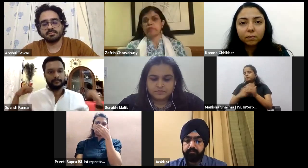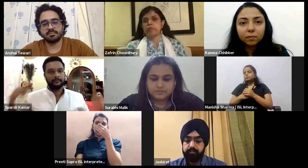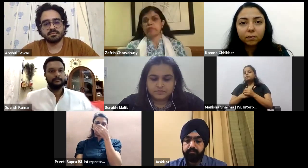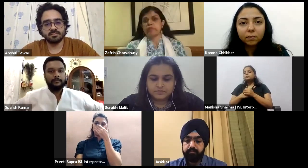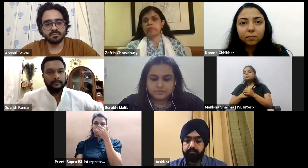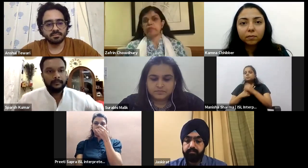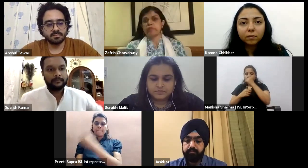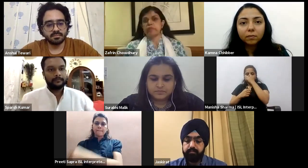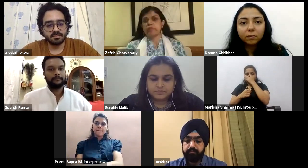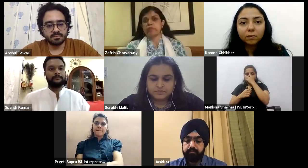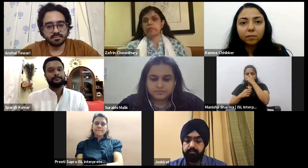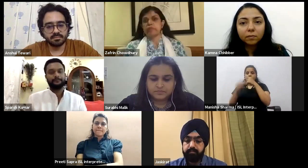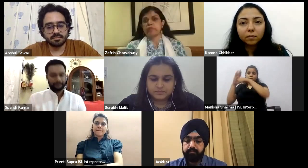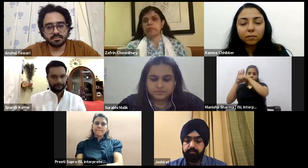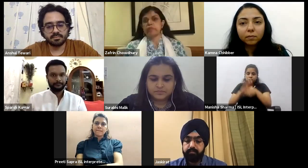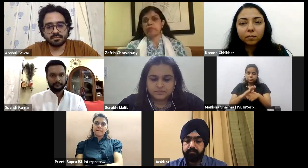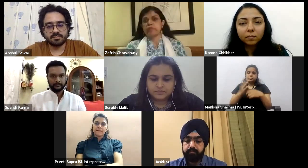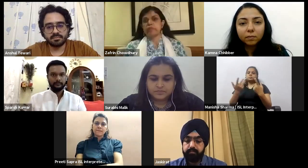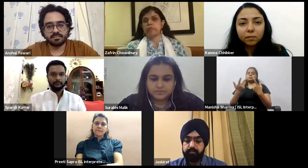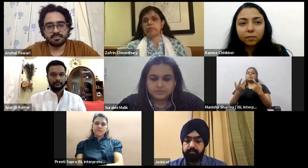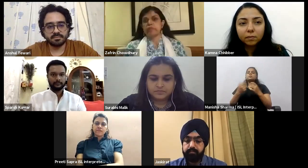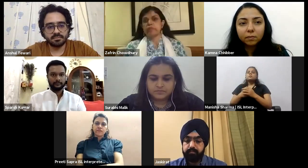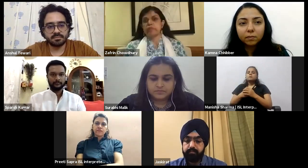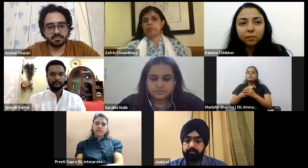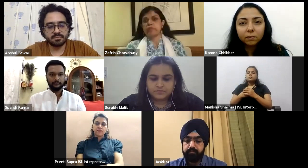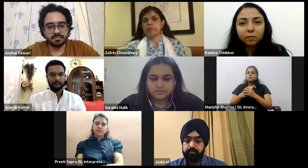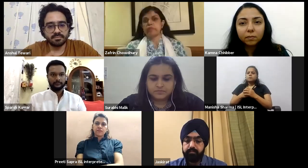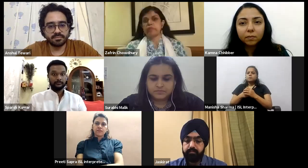The discrimination and this.